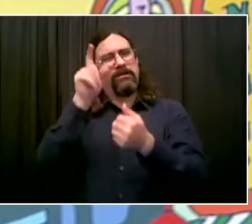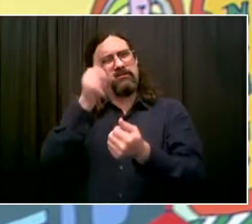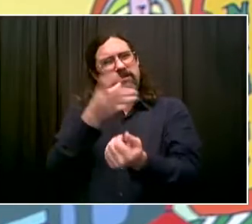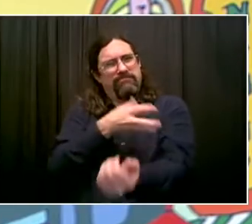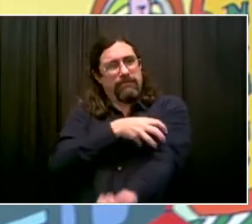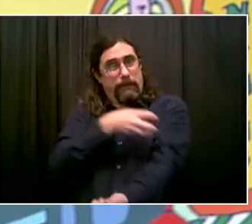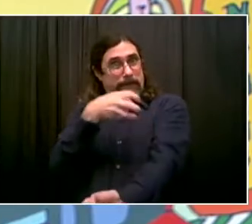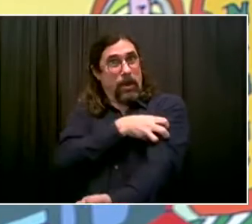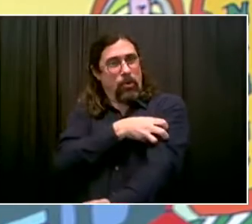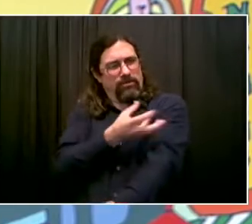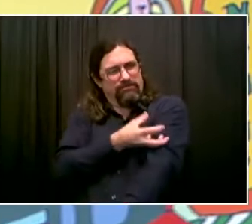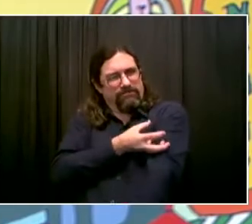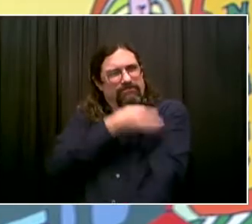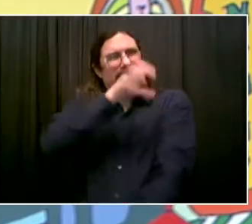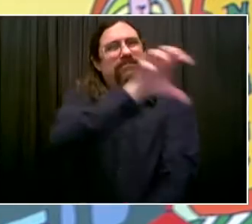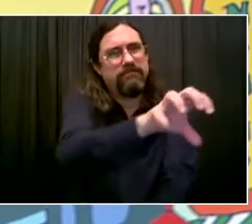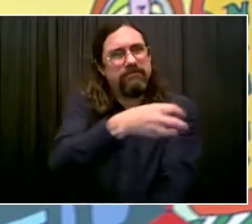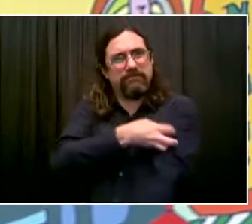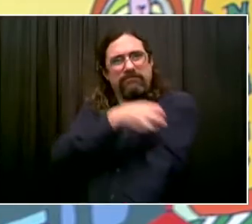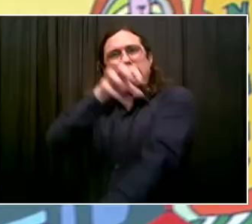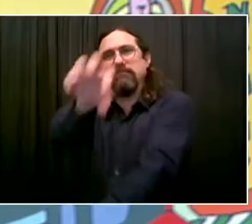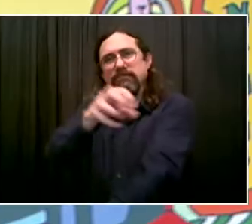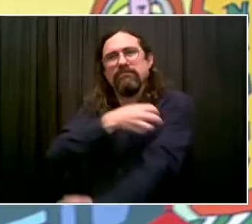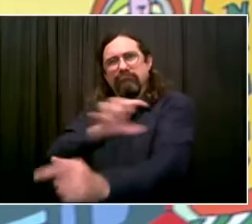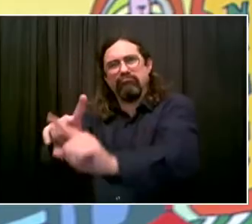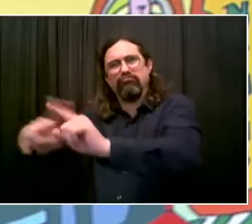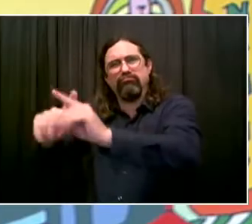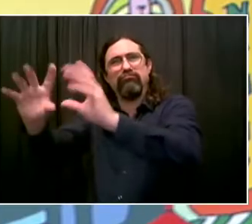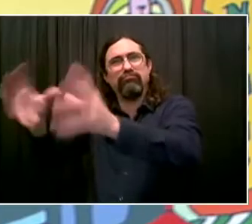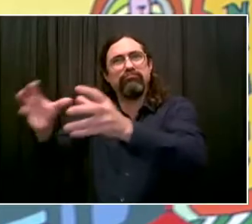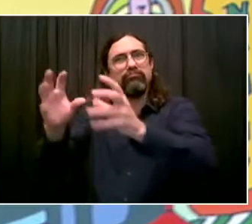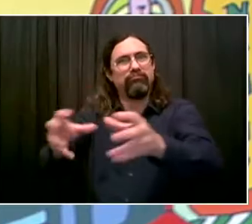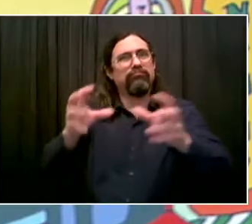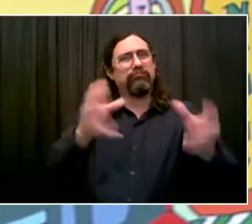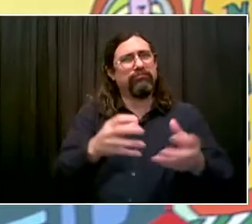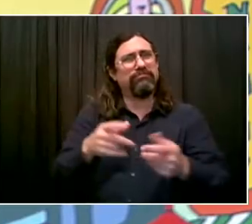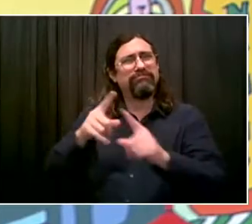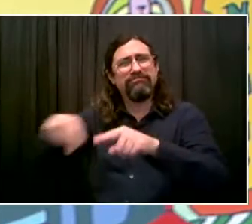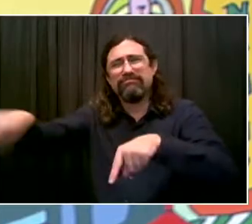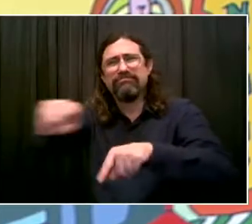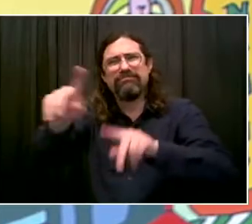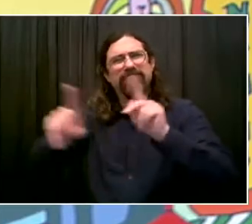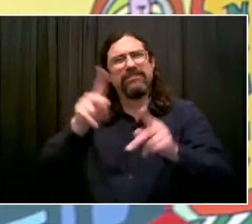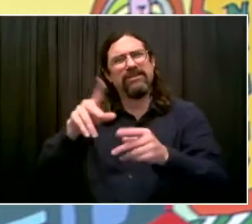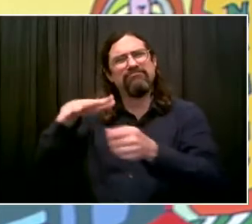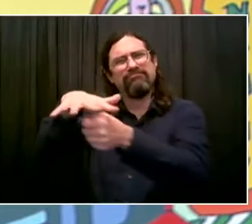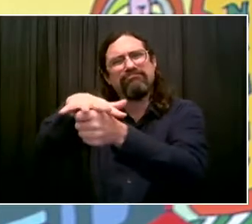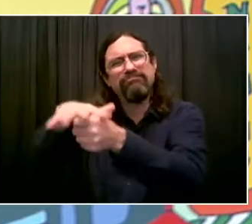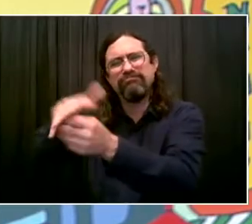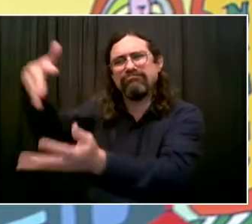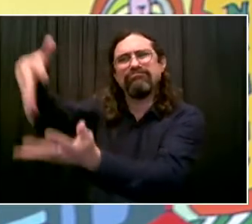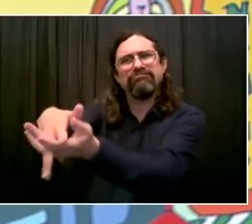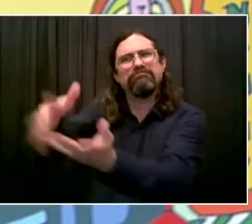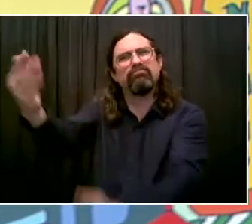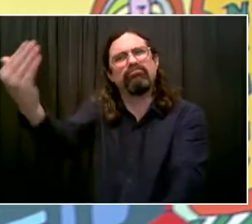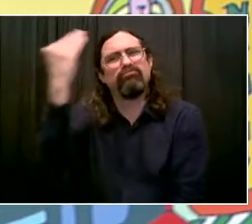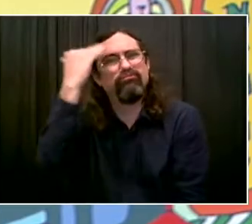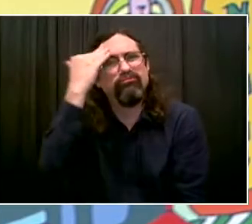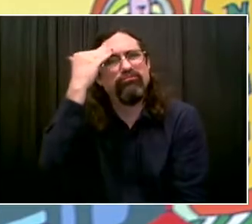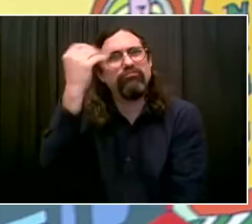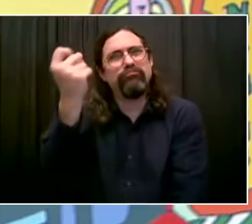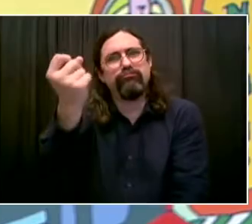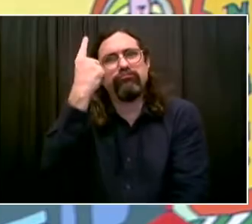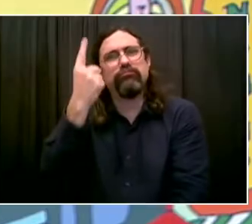City, whether you look at our budget director, the head of administrative services, or now our Office of Contracting